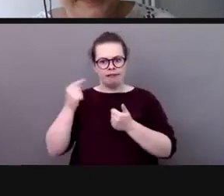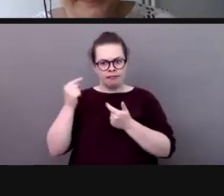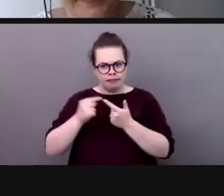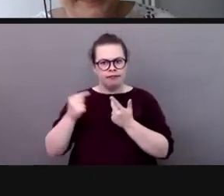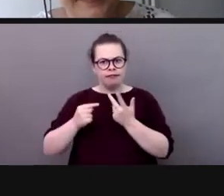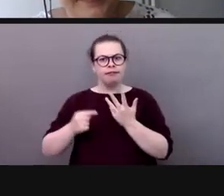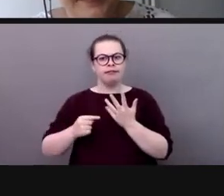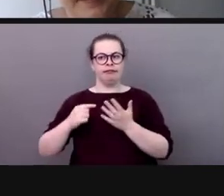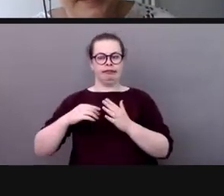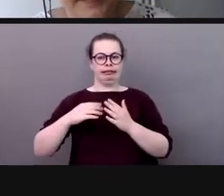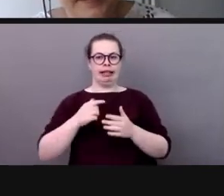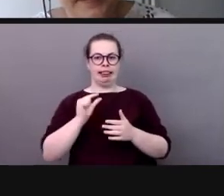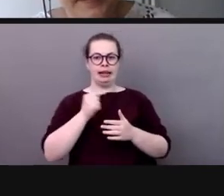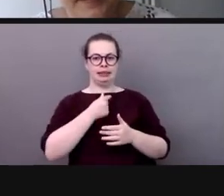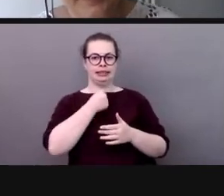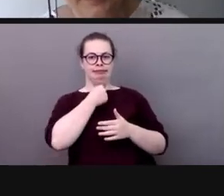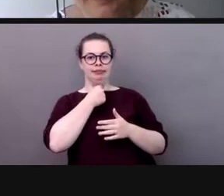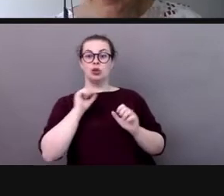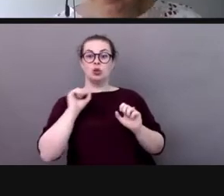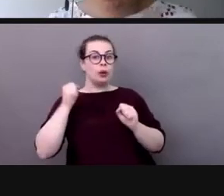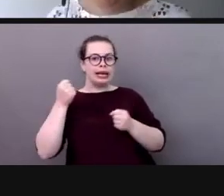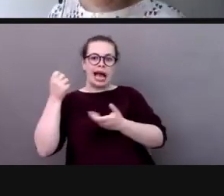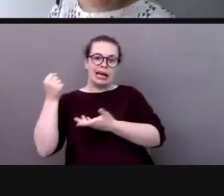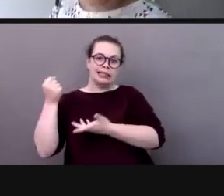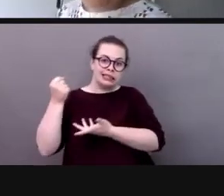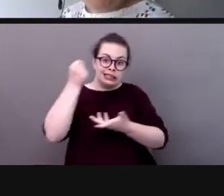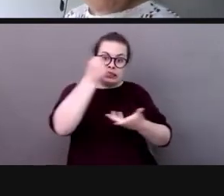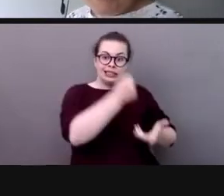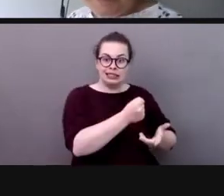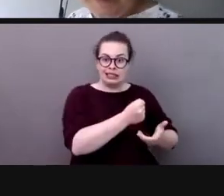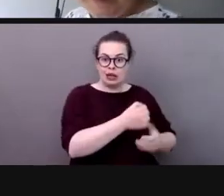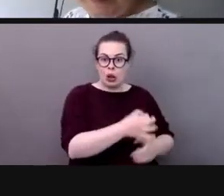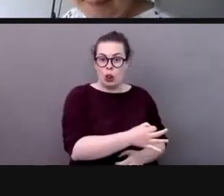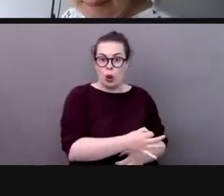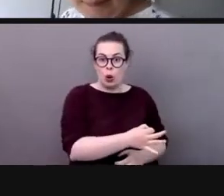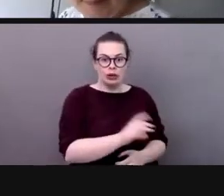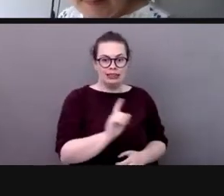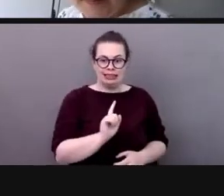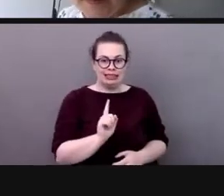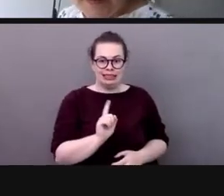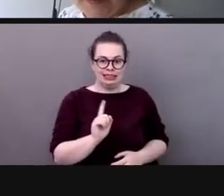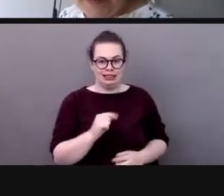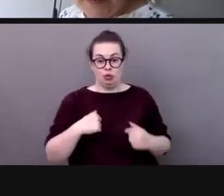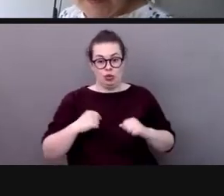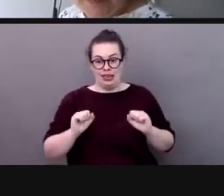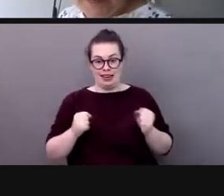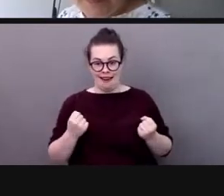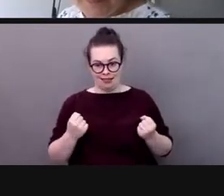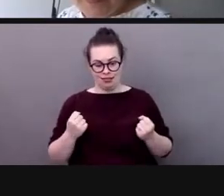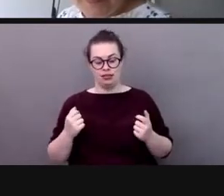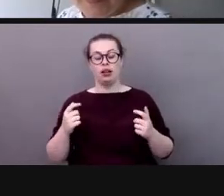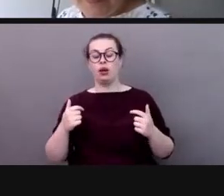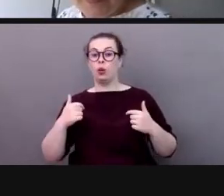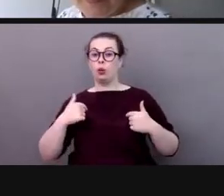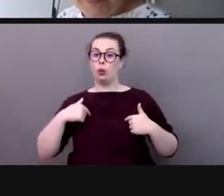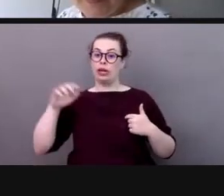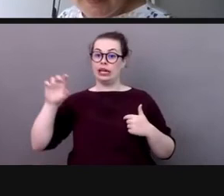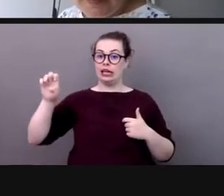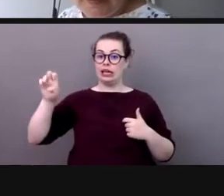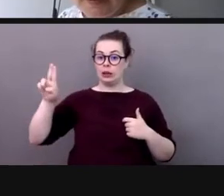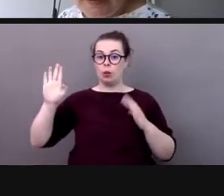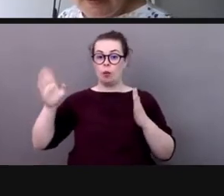directly providing funding to local actors, we working with European humanitarian